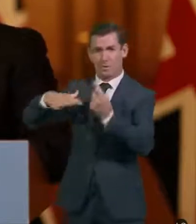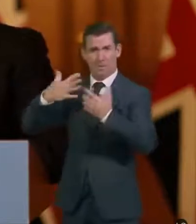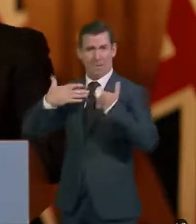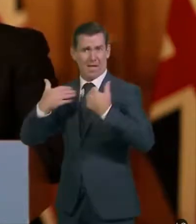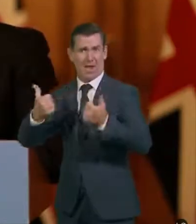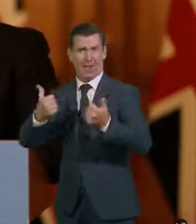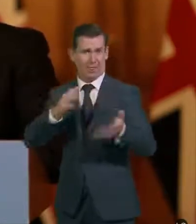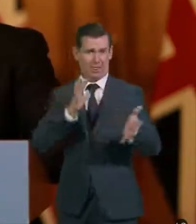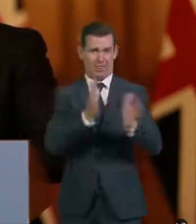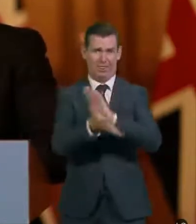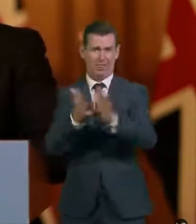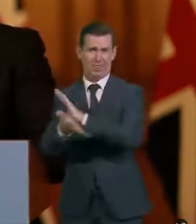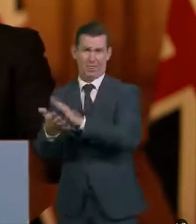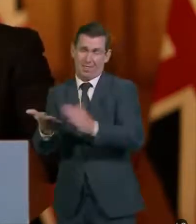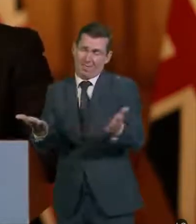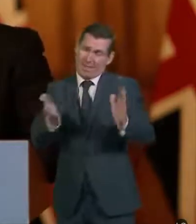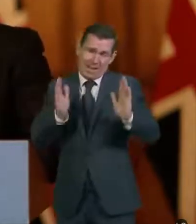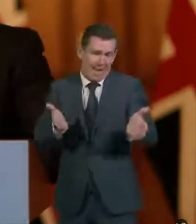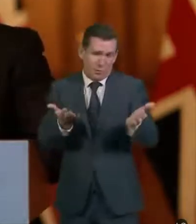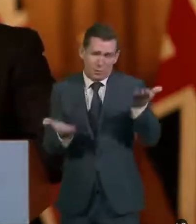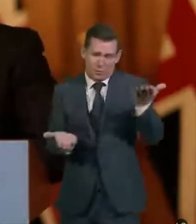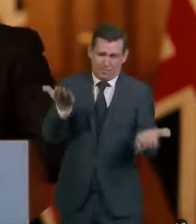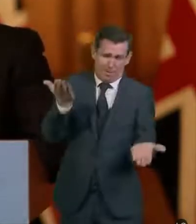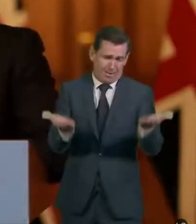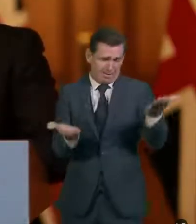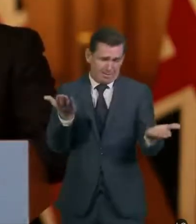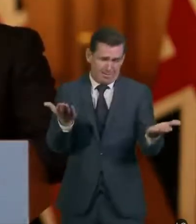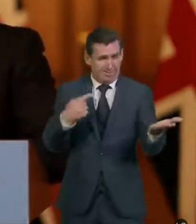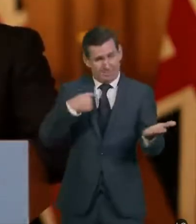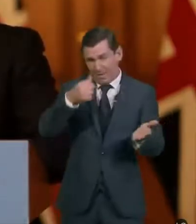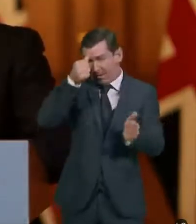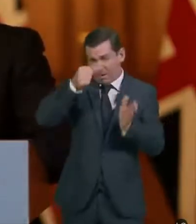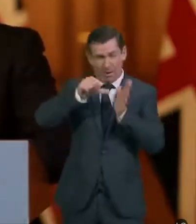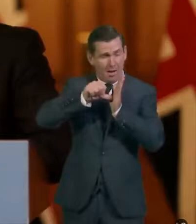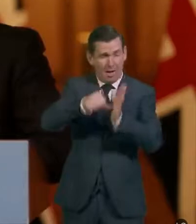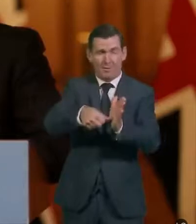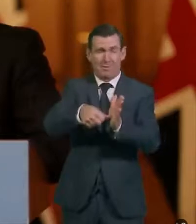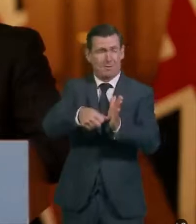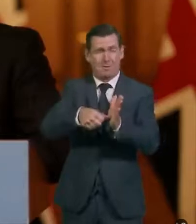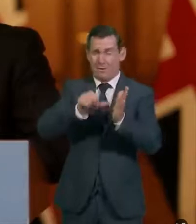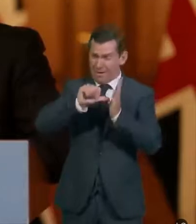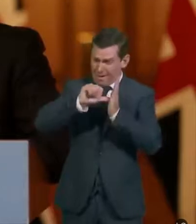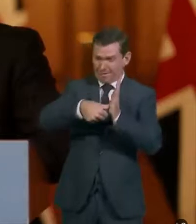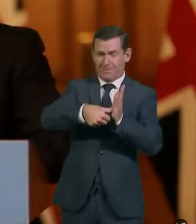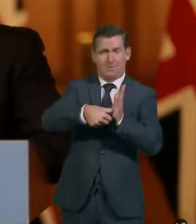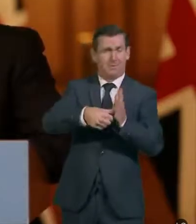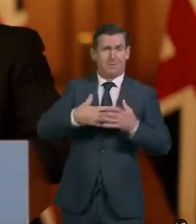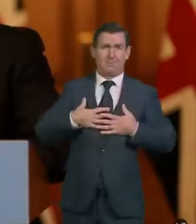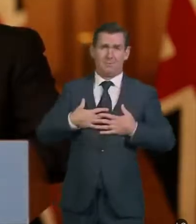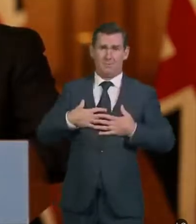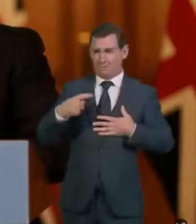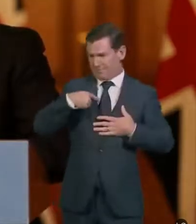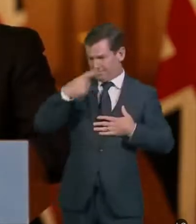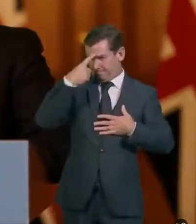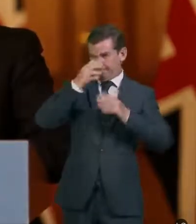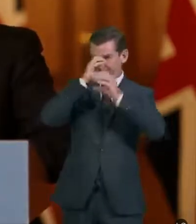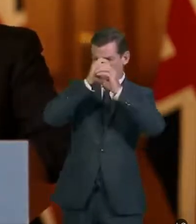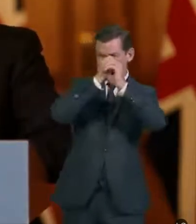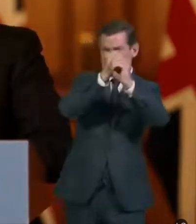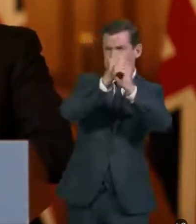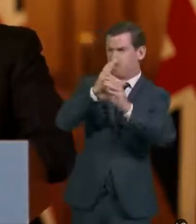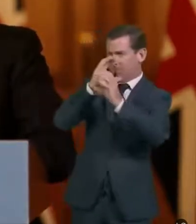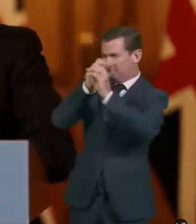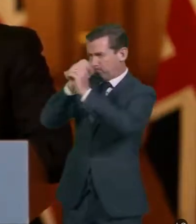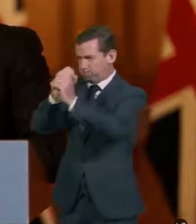incredibly difficult. We think that the local approach is the best one for now. That's why we're